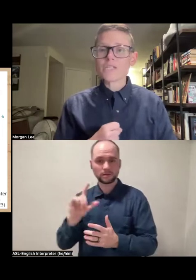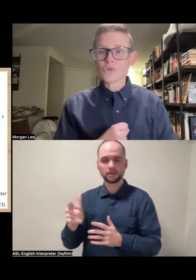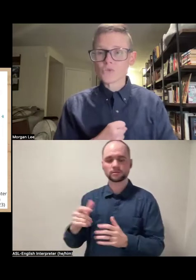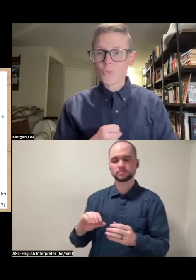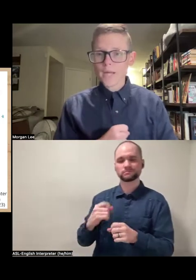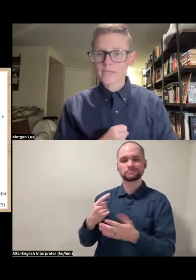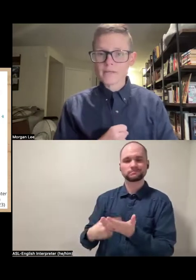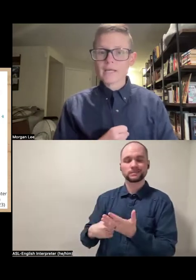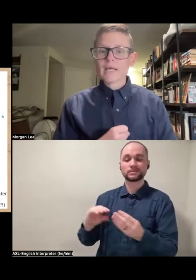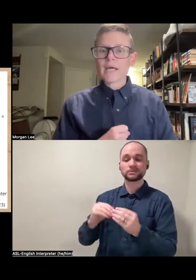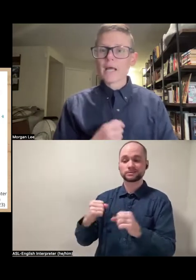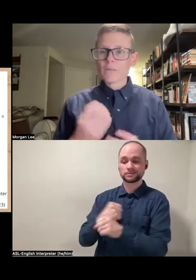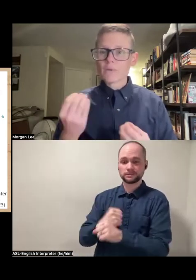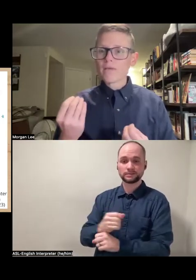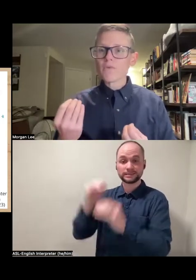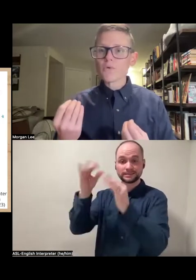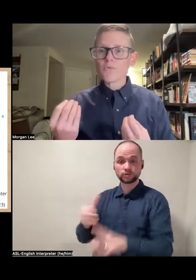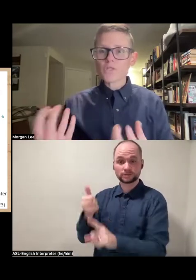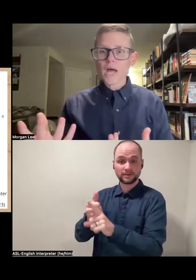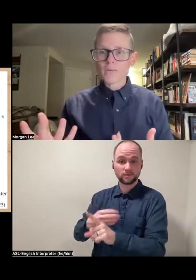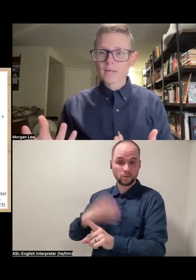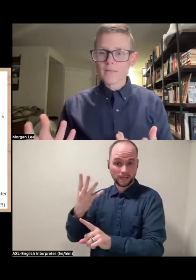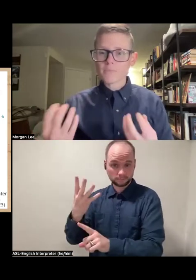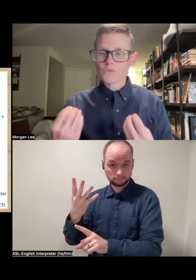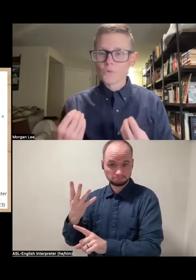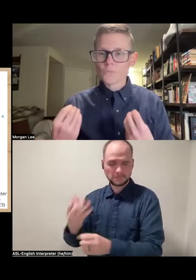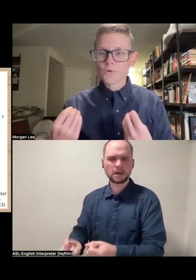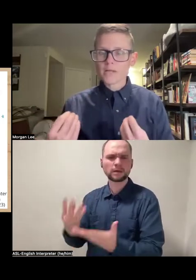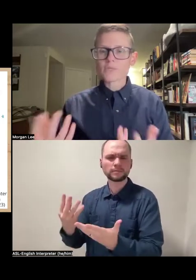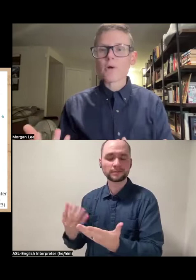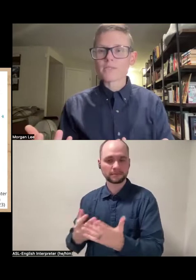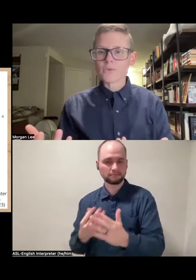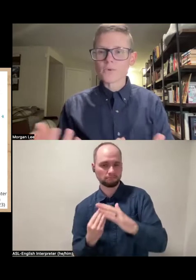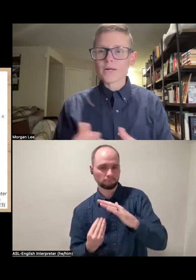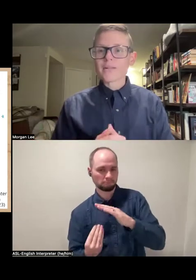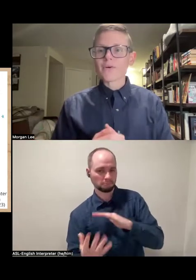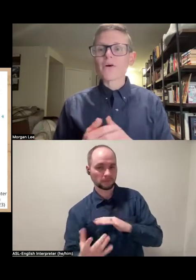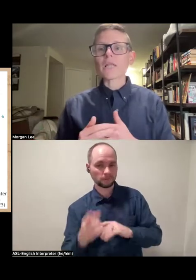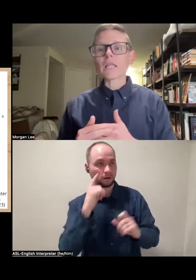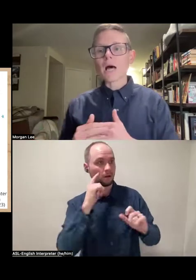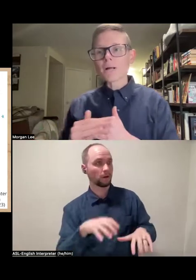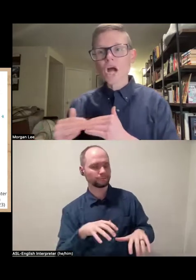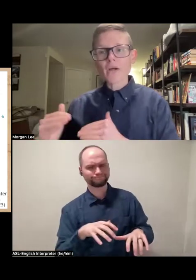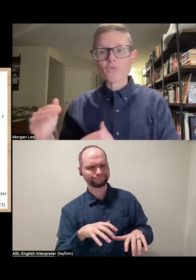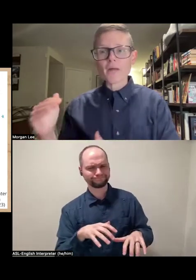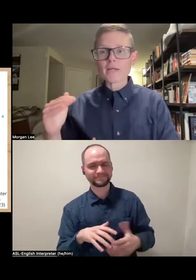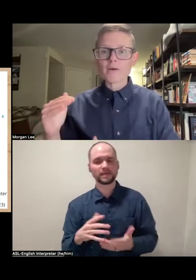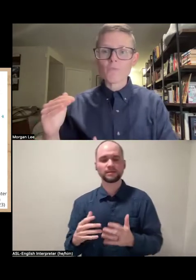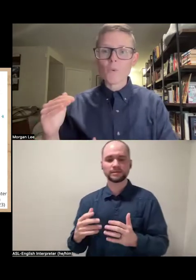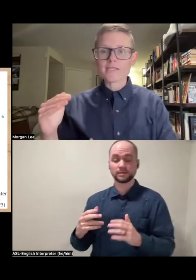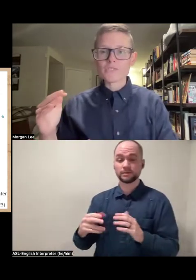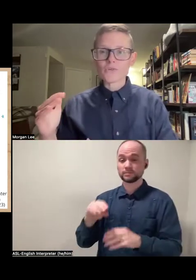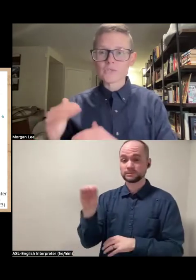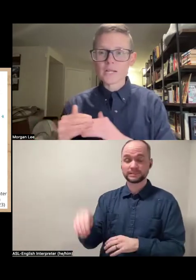many teachers are white. And I will give you a foreshadowing that I'm sure will not surprise you. There are a much higher rate